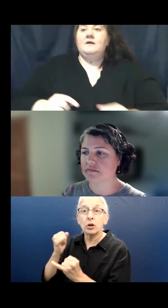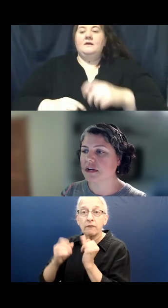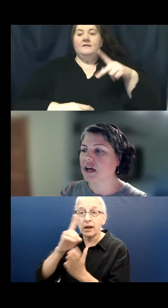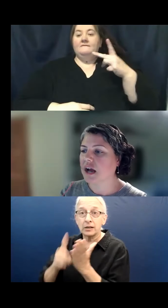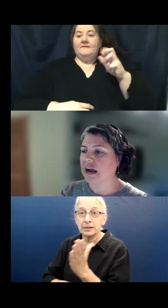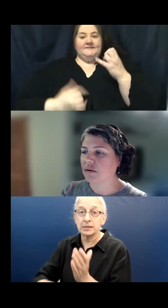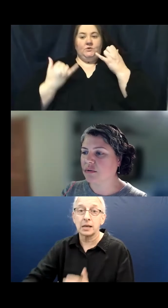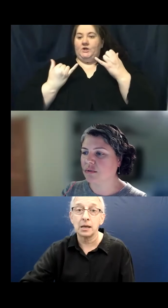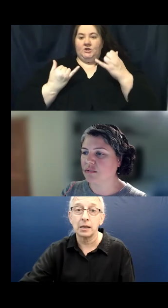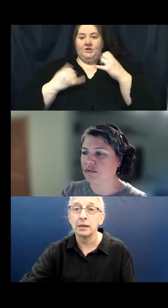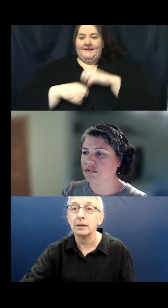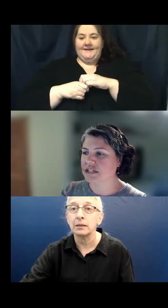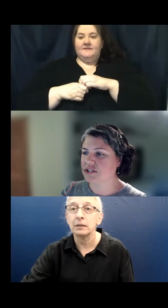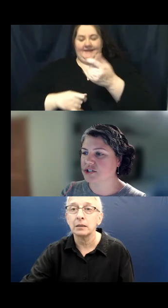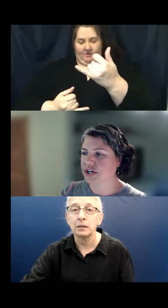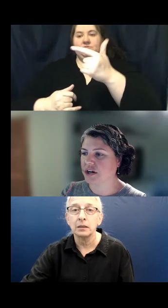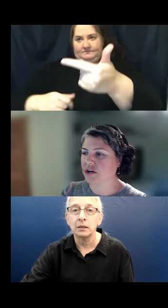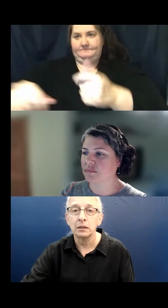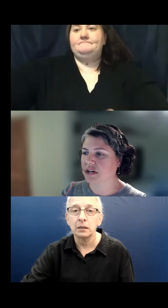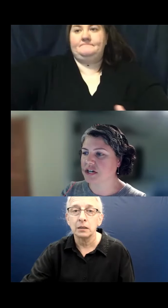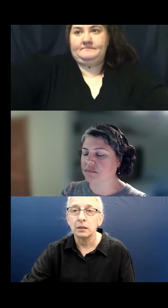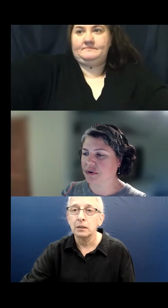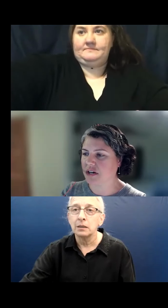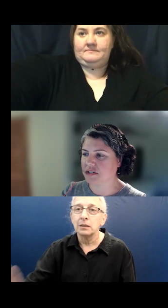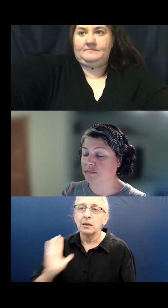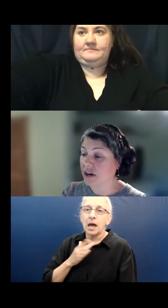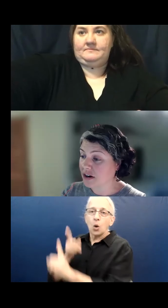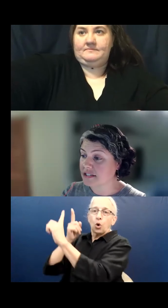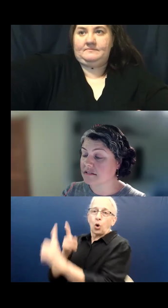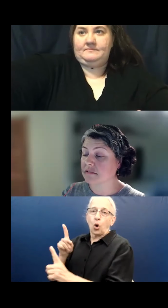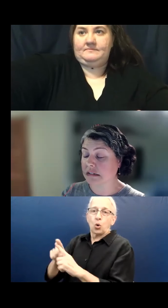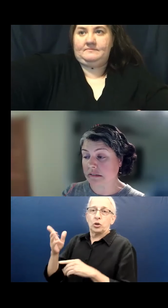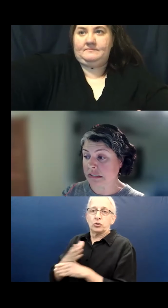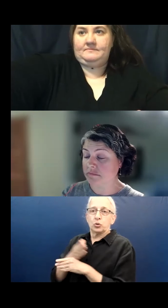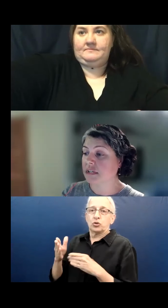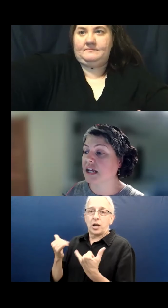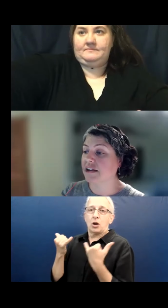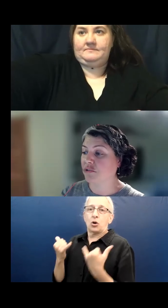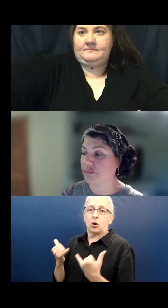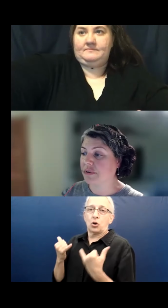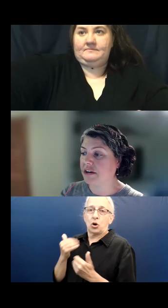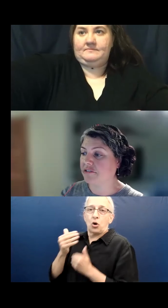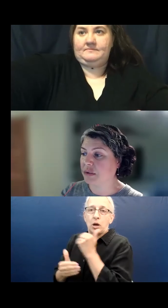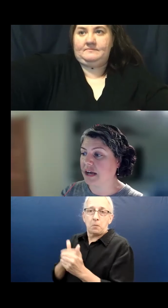in, our goal is to share project progress regularly